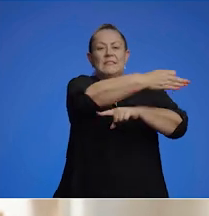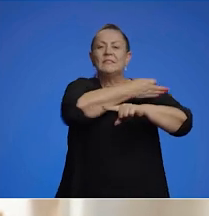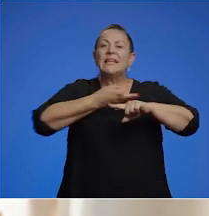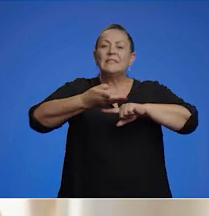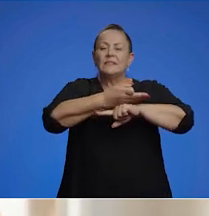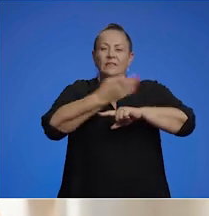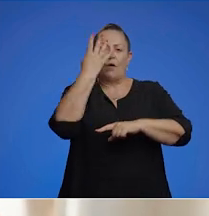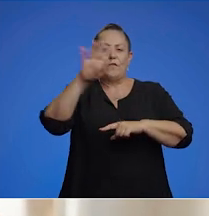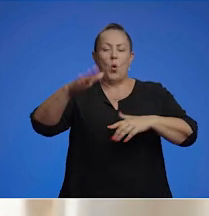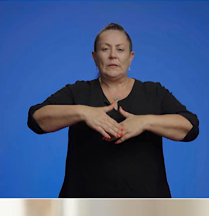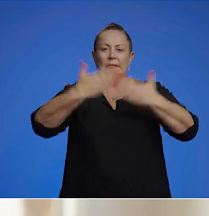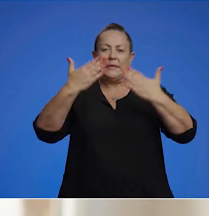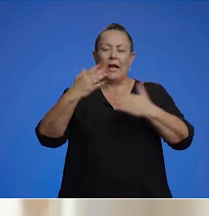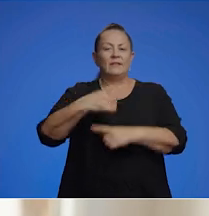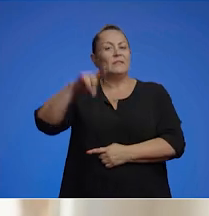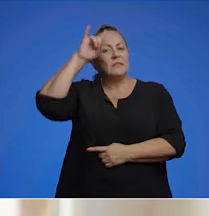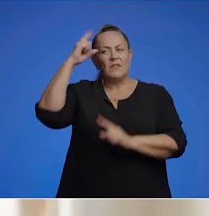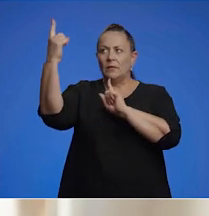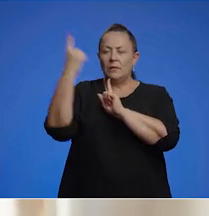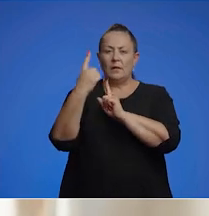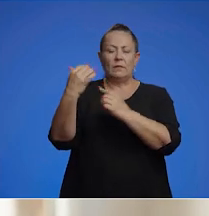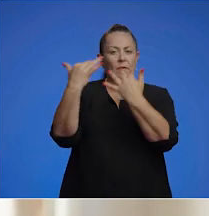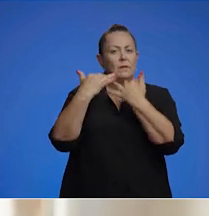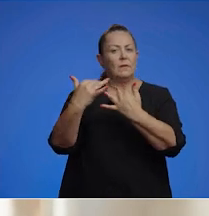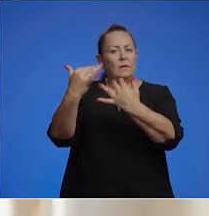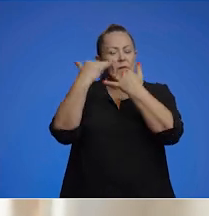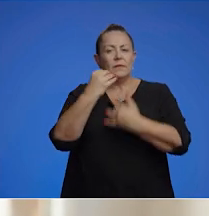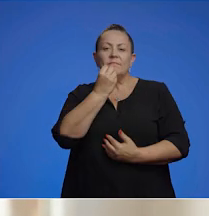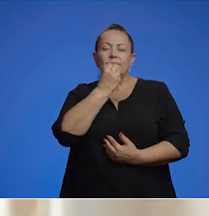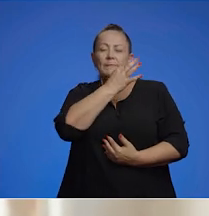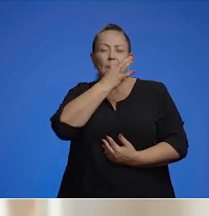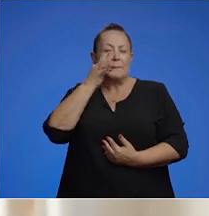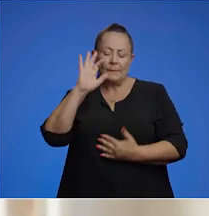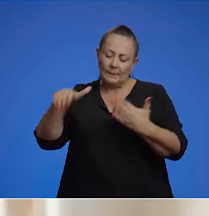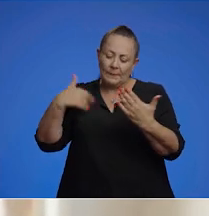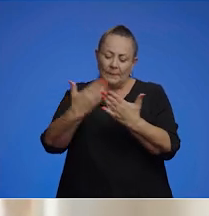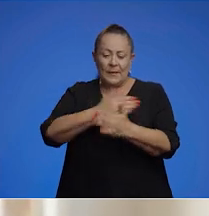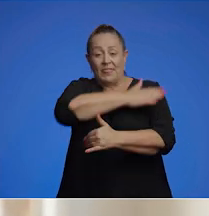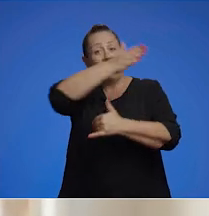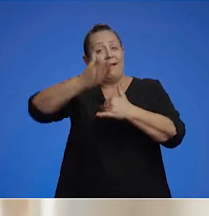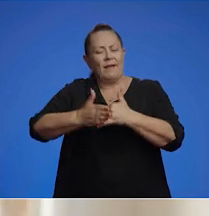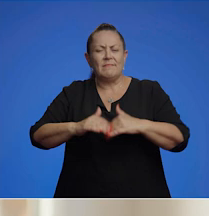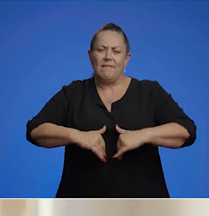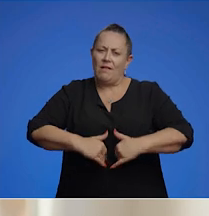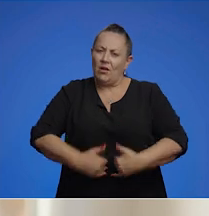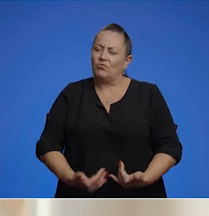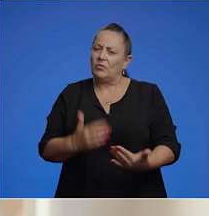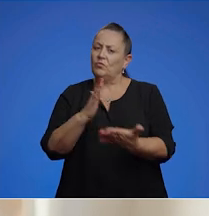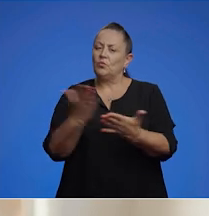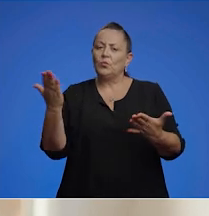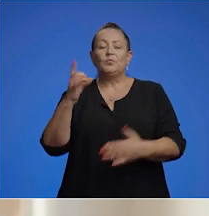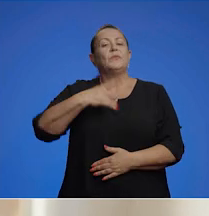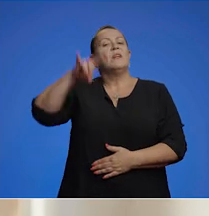40 days. During that time he ate nothing, and at the end he was hungry. Then the devil said to